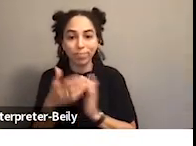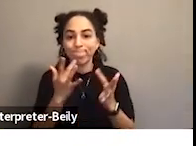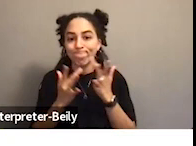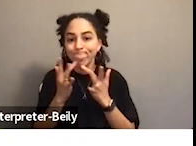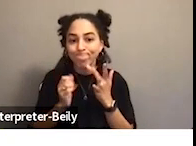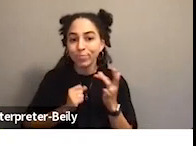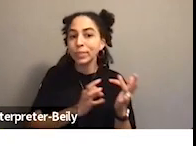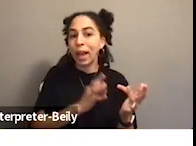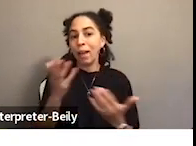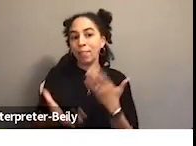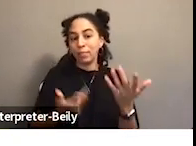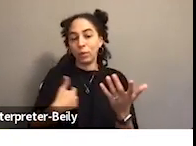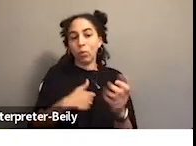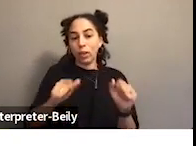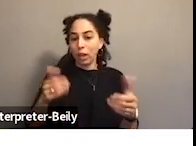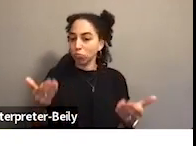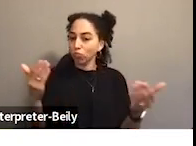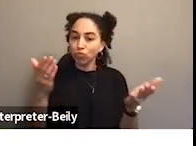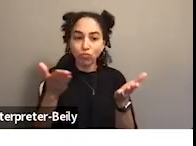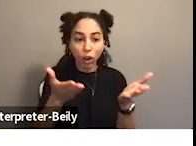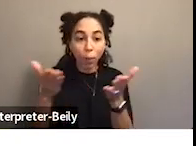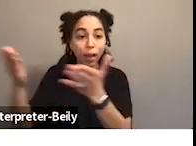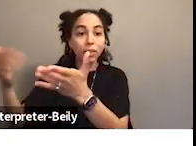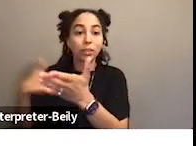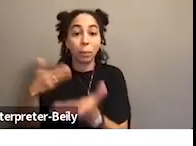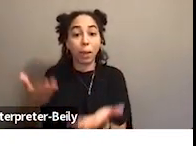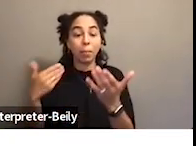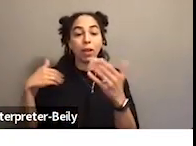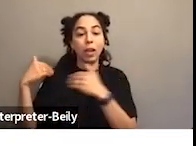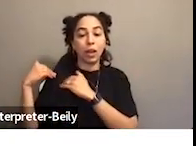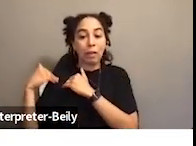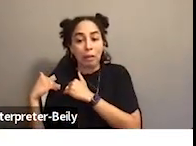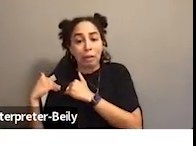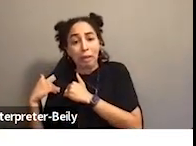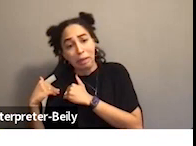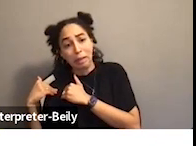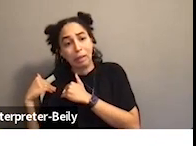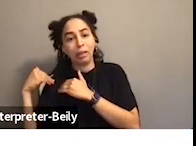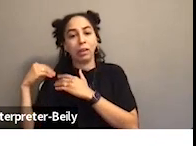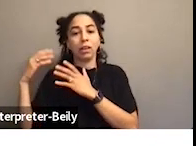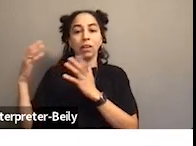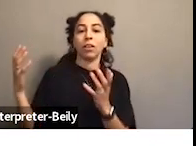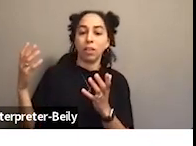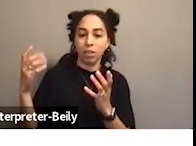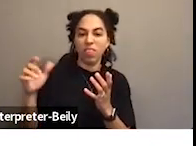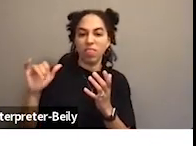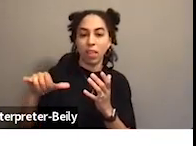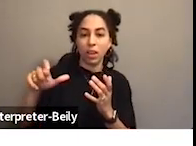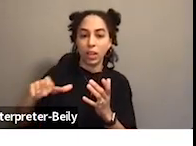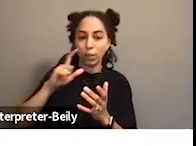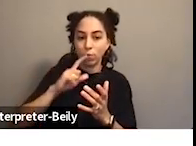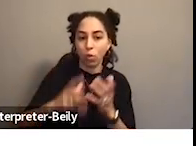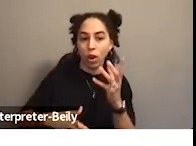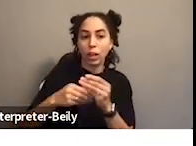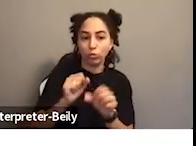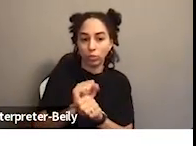And we can give recommendations that may alleviate the need for extra staffing, may help the person be